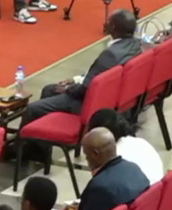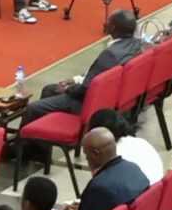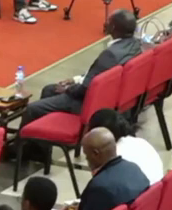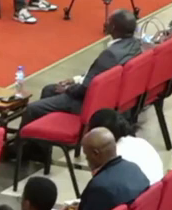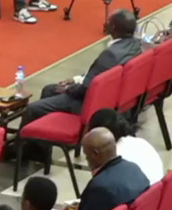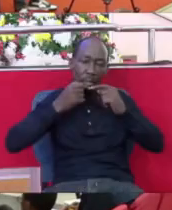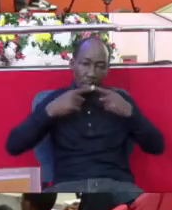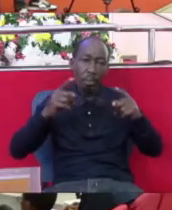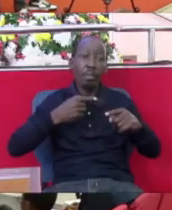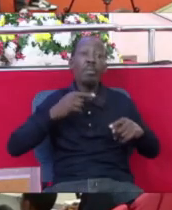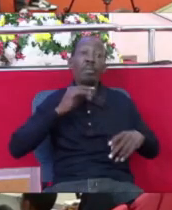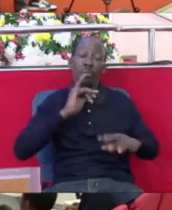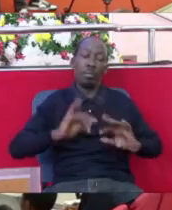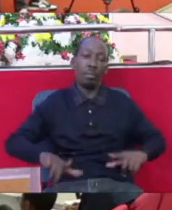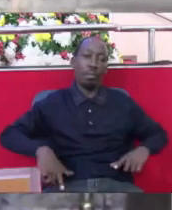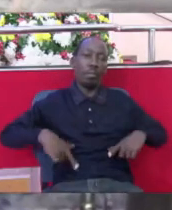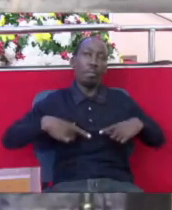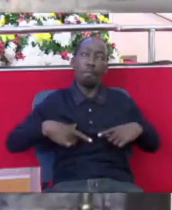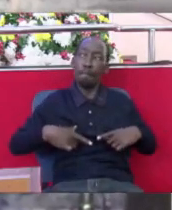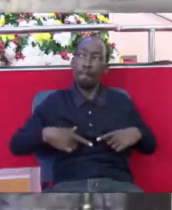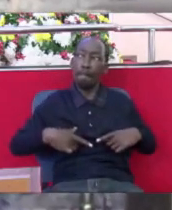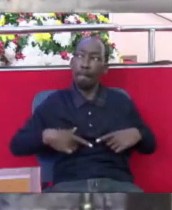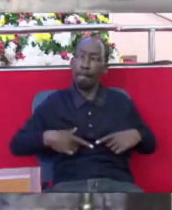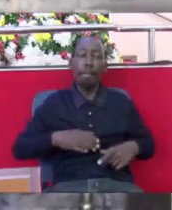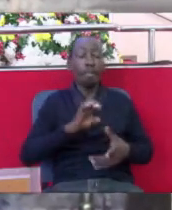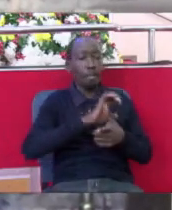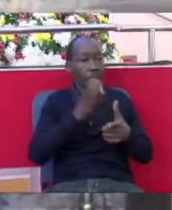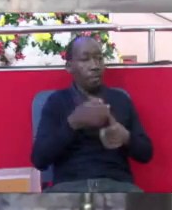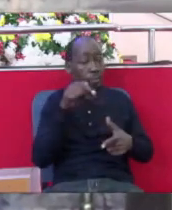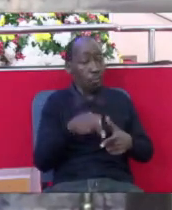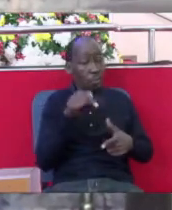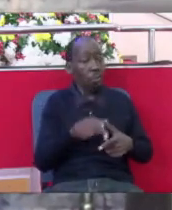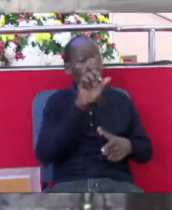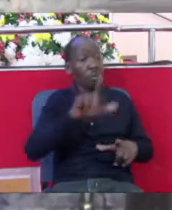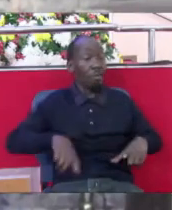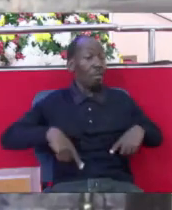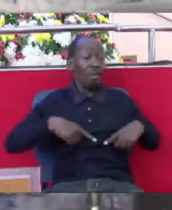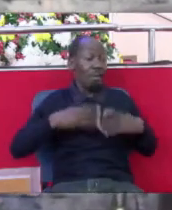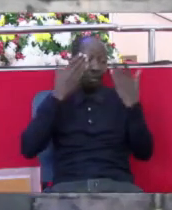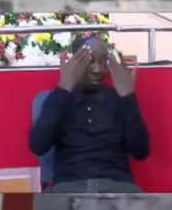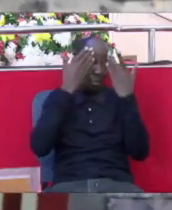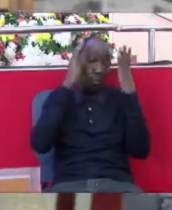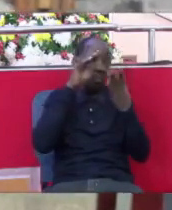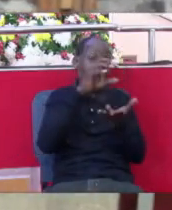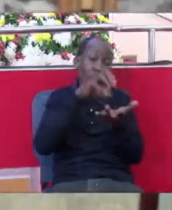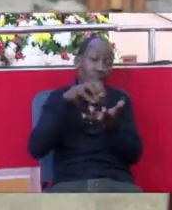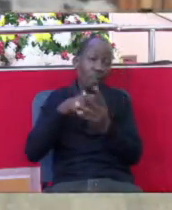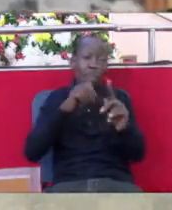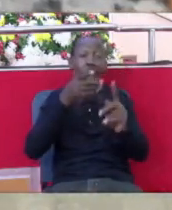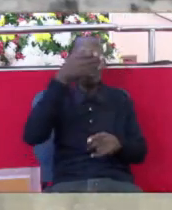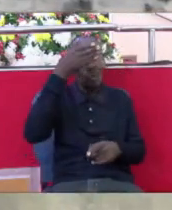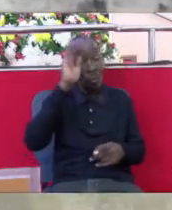declared upon his life. Even this day, I don't know how your life has been. But God is